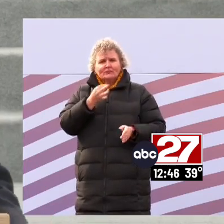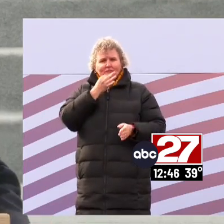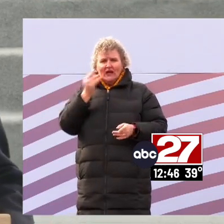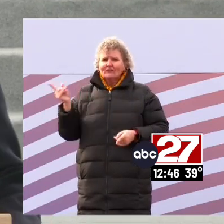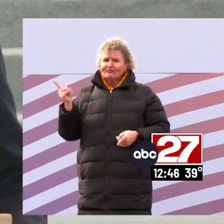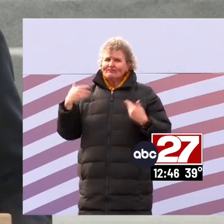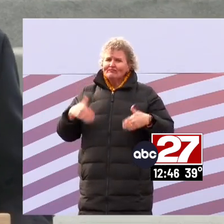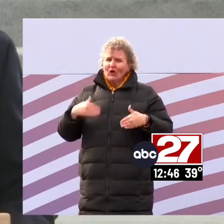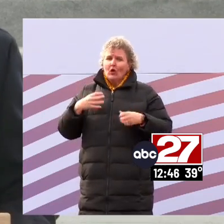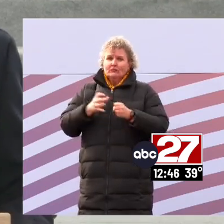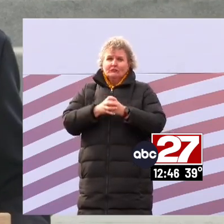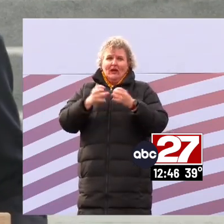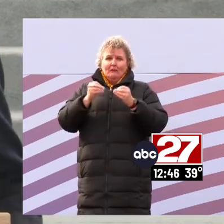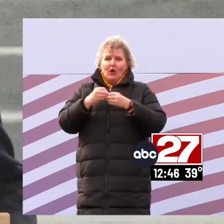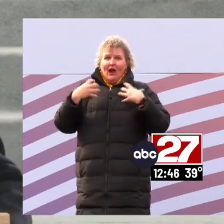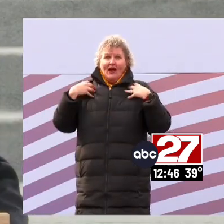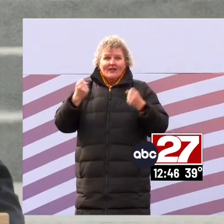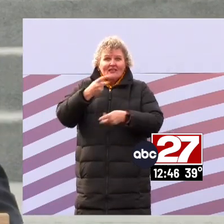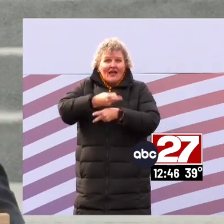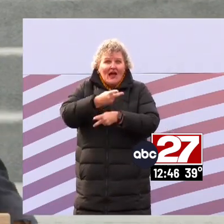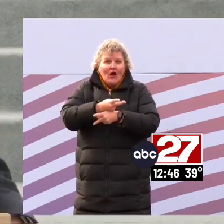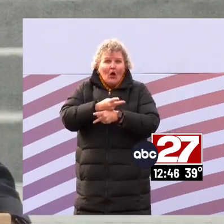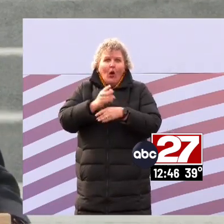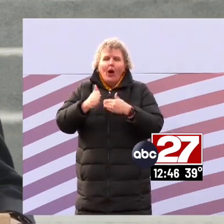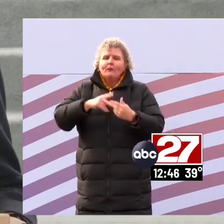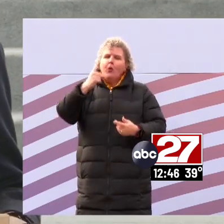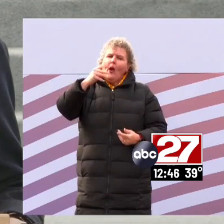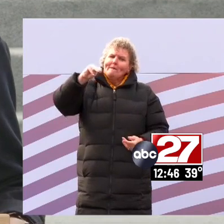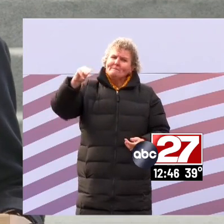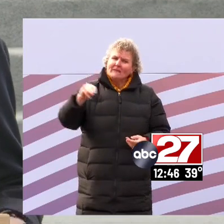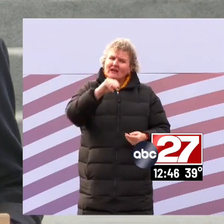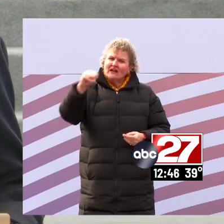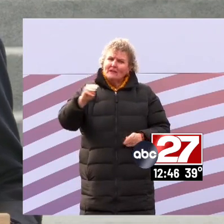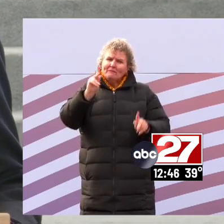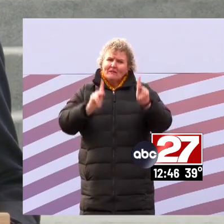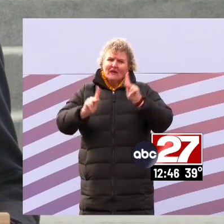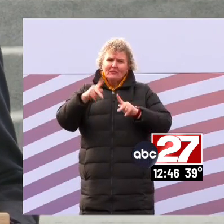to nearly 1 million Pennsylvanians,